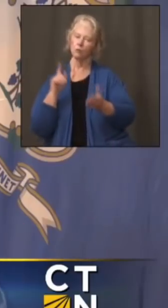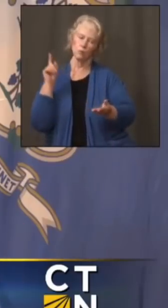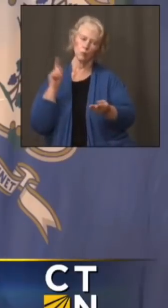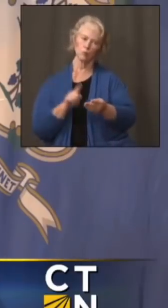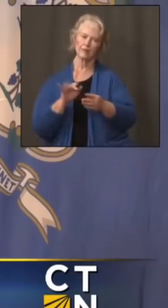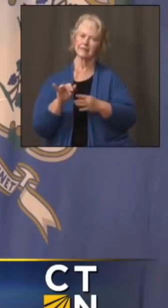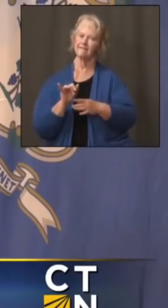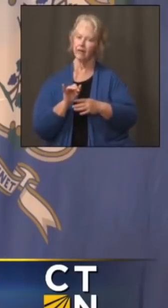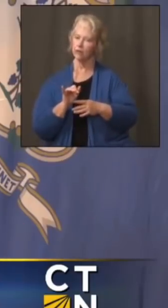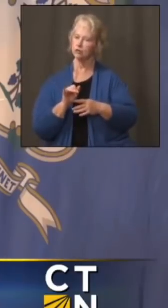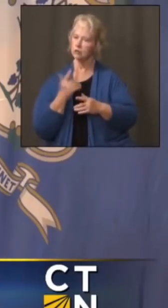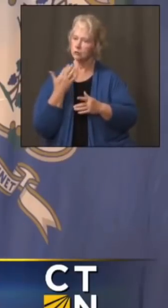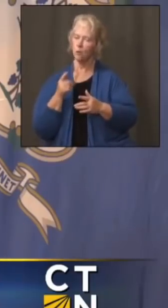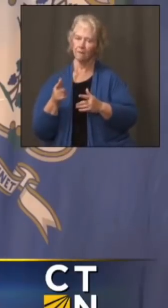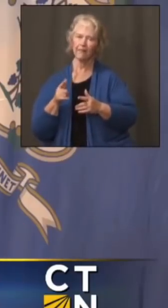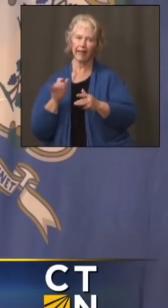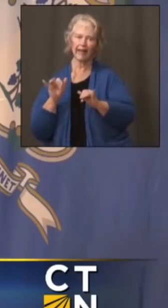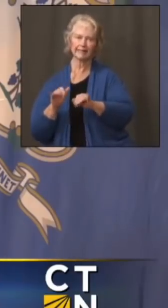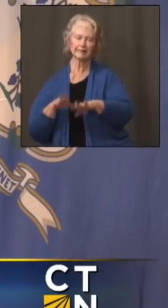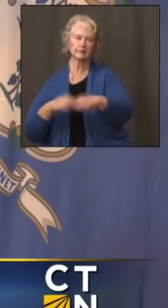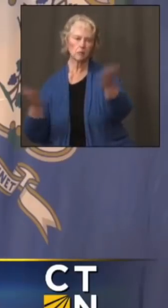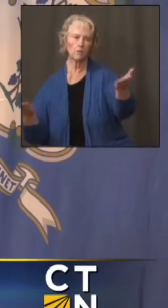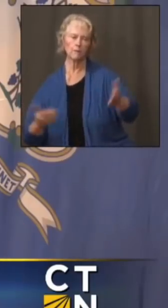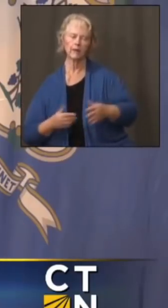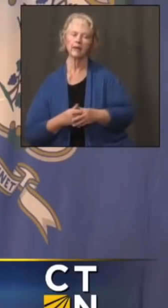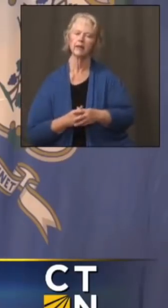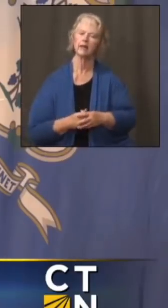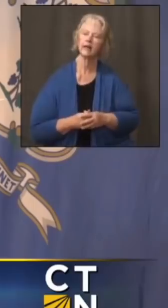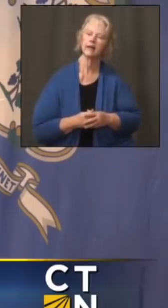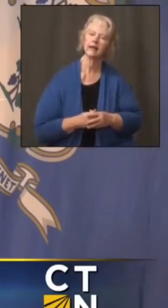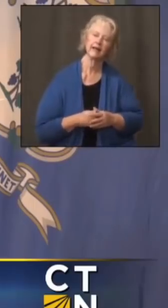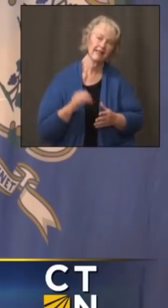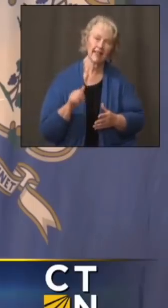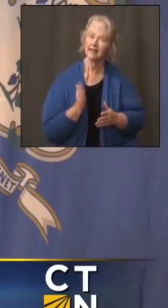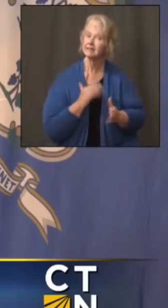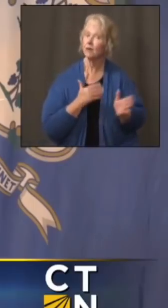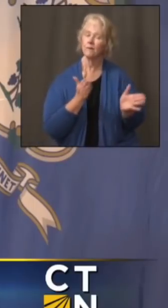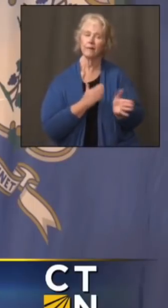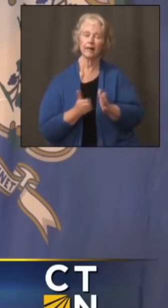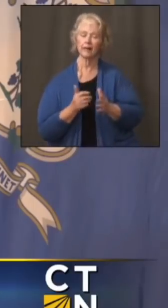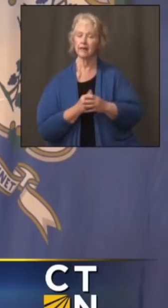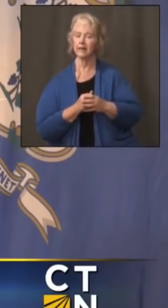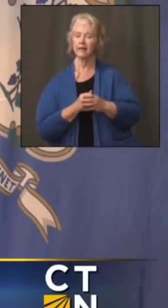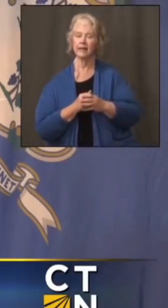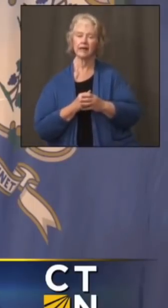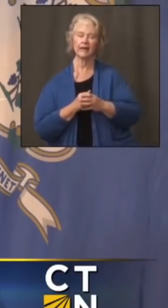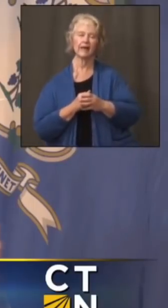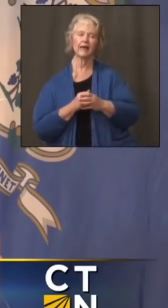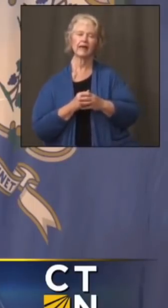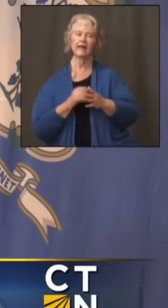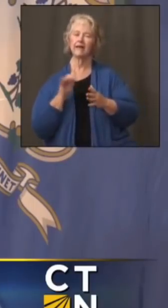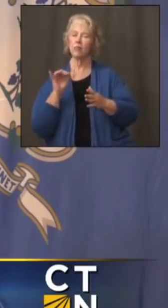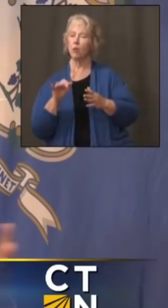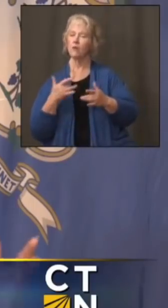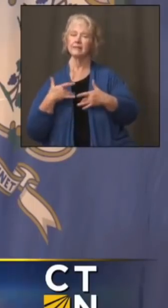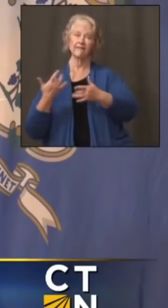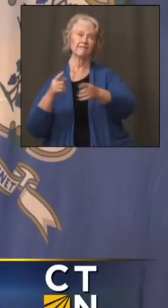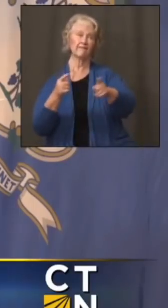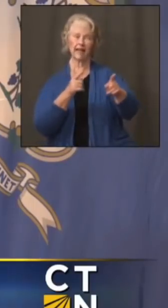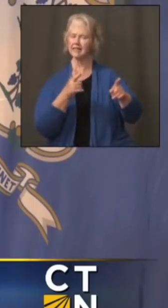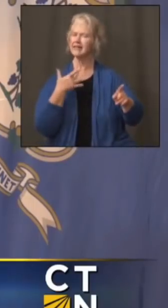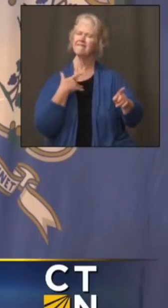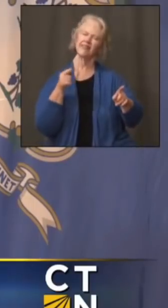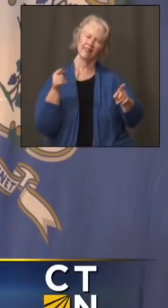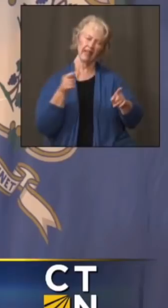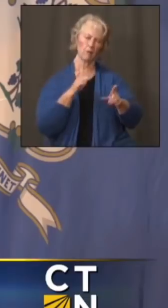so they can open up that event venue. I mean, I think that's just what the strategy is. But I think if you find the event venues are going to do very well